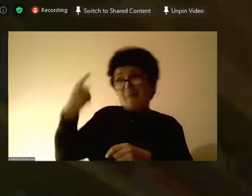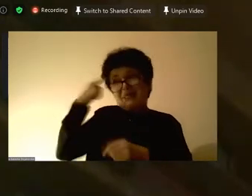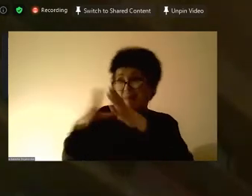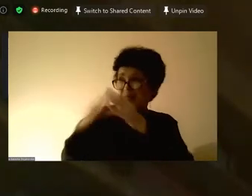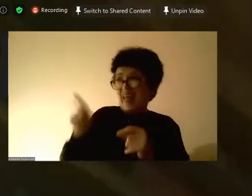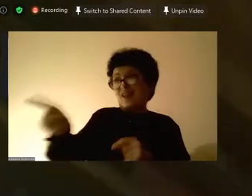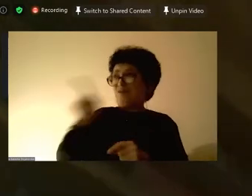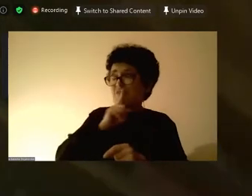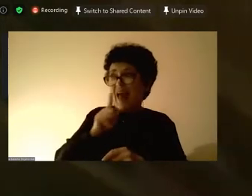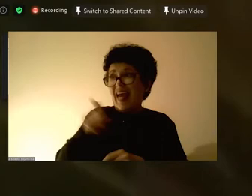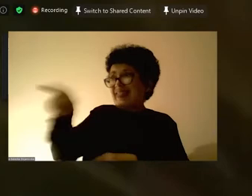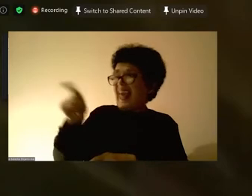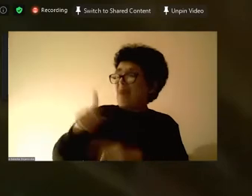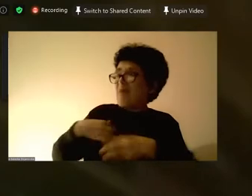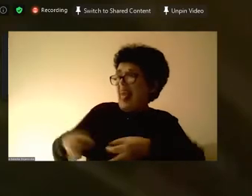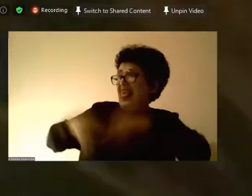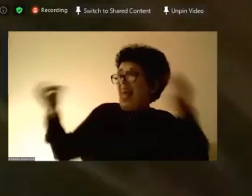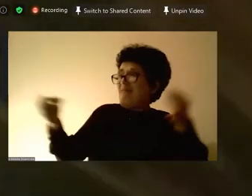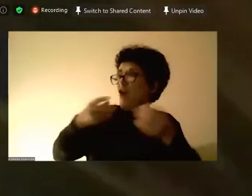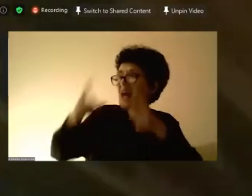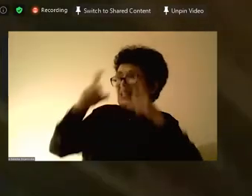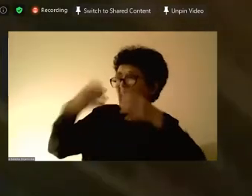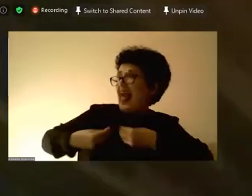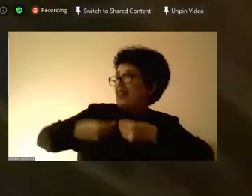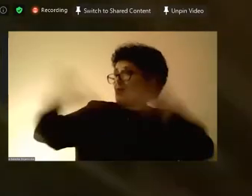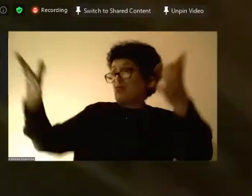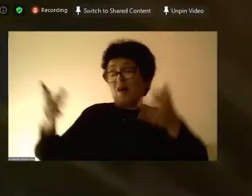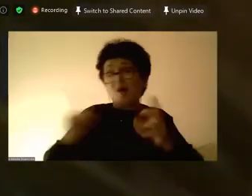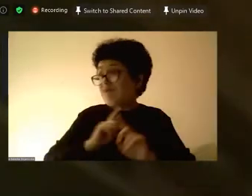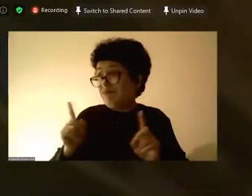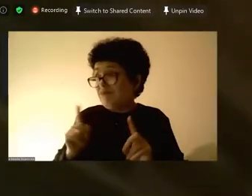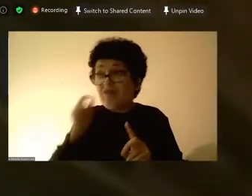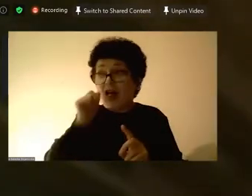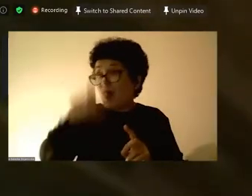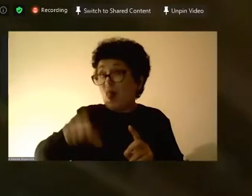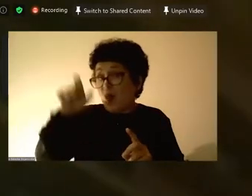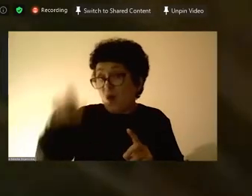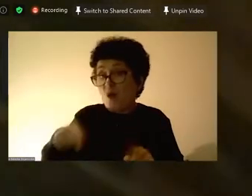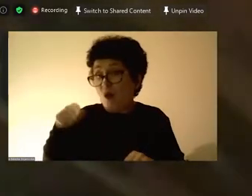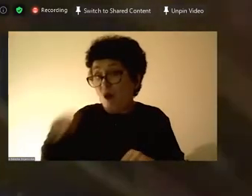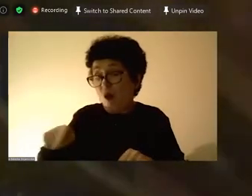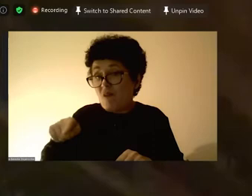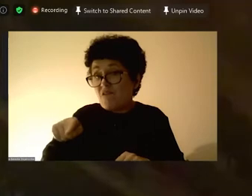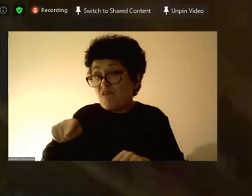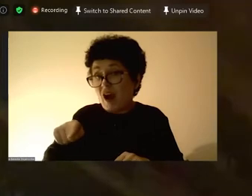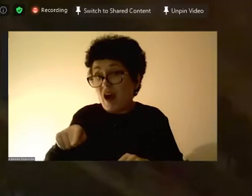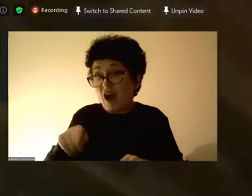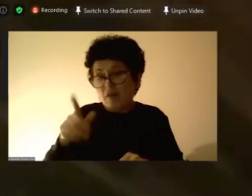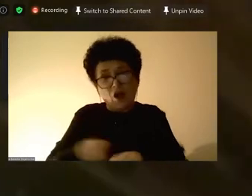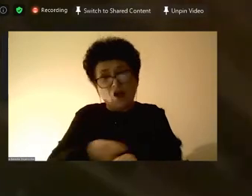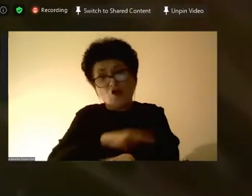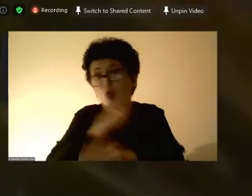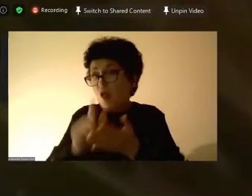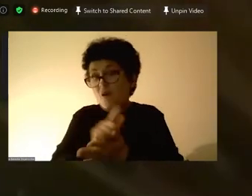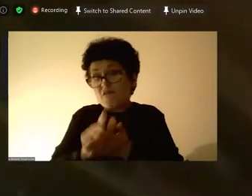for a long time, because you cannot delete the images that easy. So this is the reason why it is a problem.